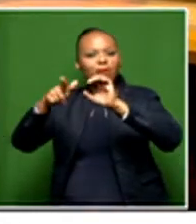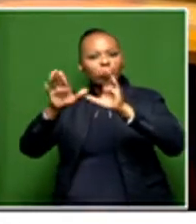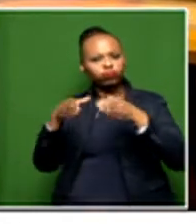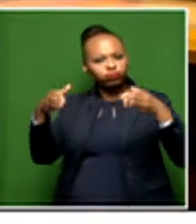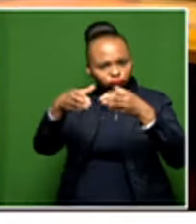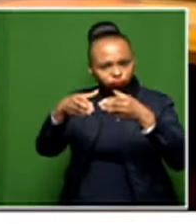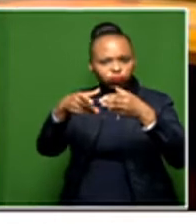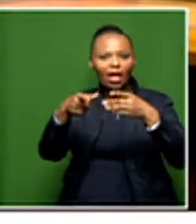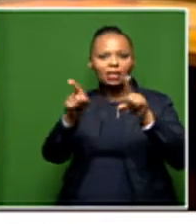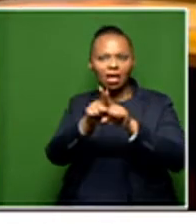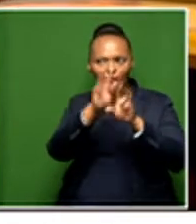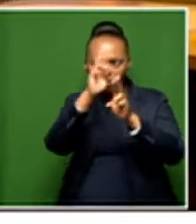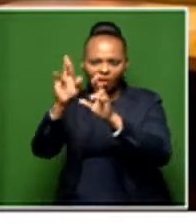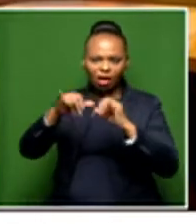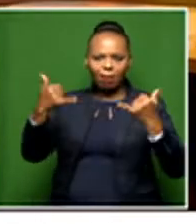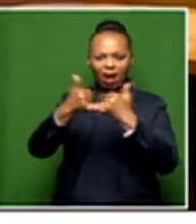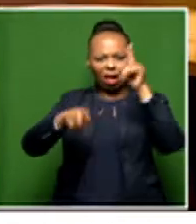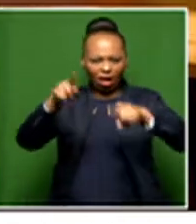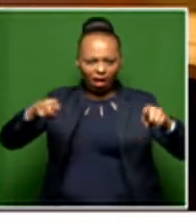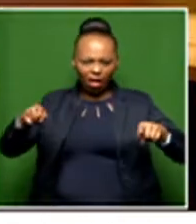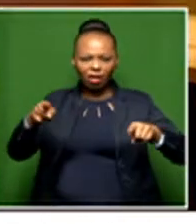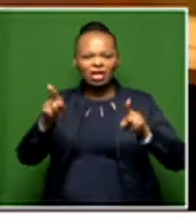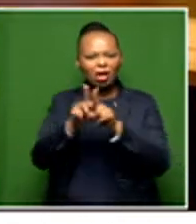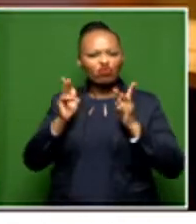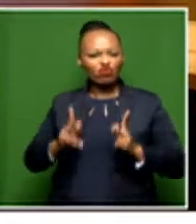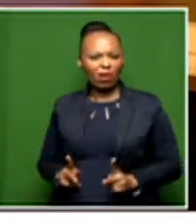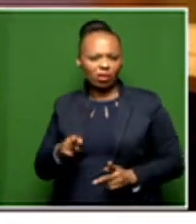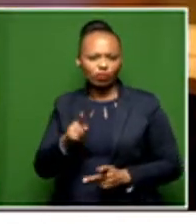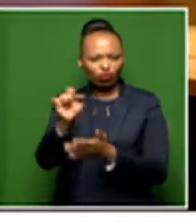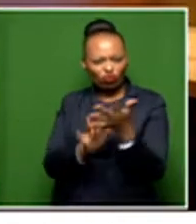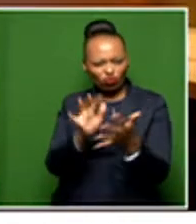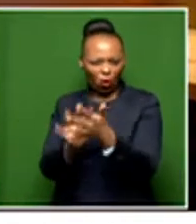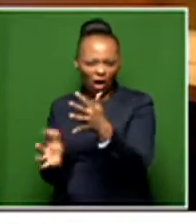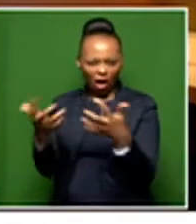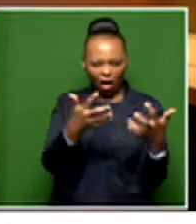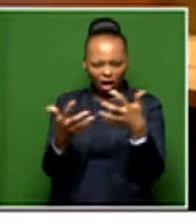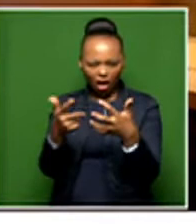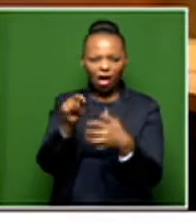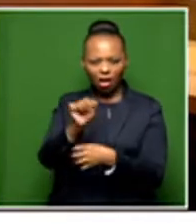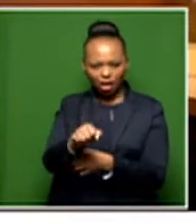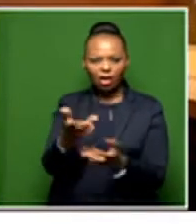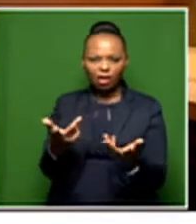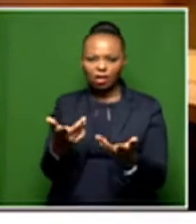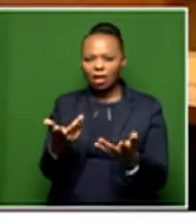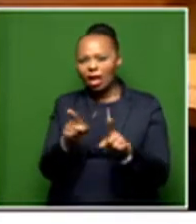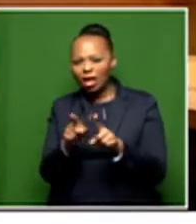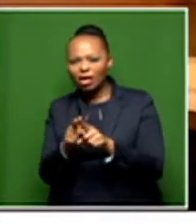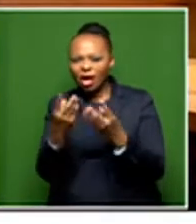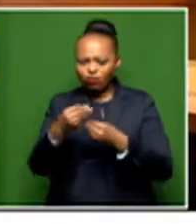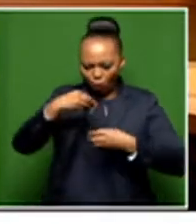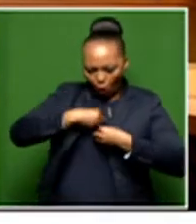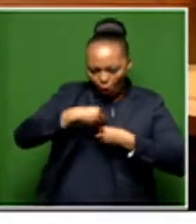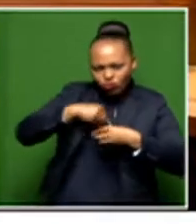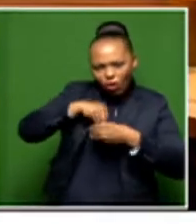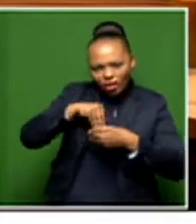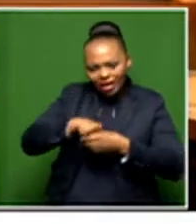countries, but you know, they're human stories, and we can relate to these just as easily as anybody else. We have our own context,